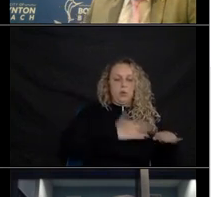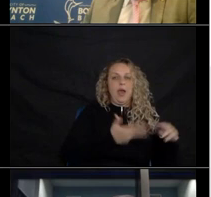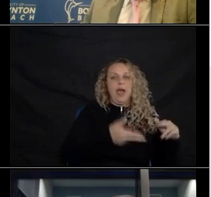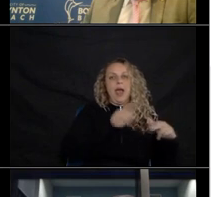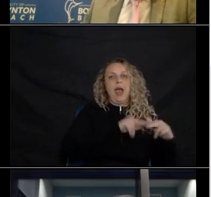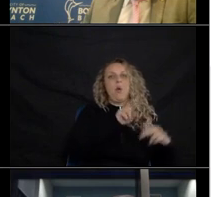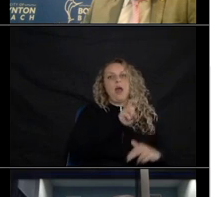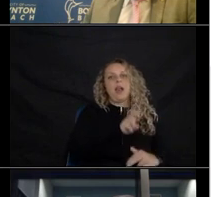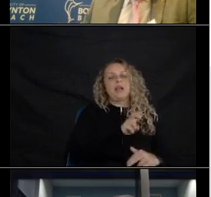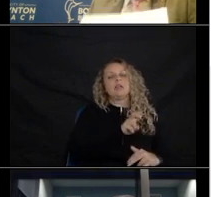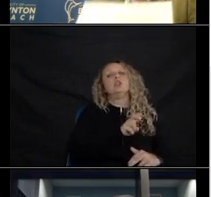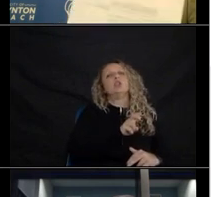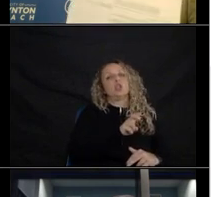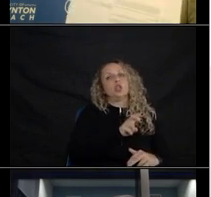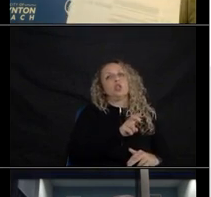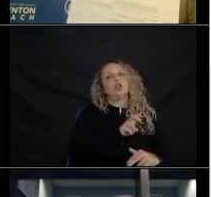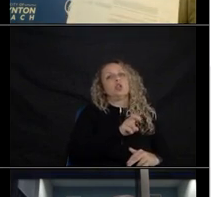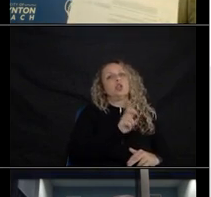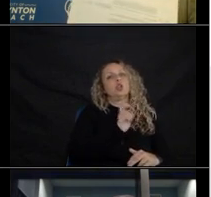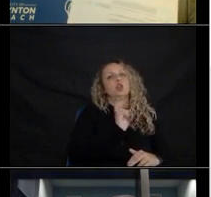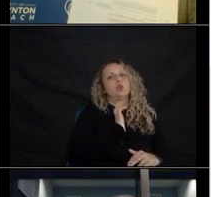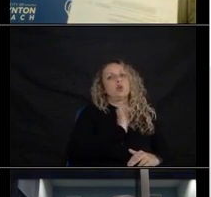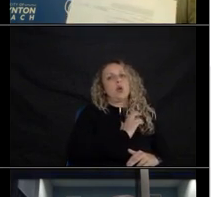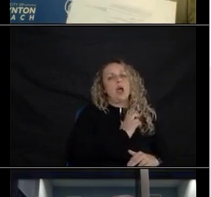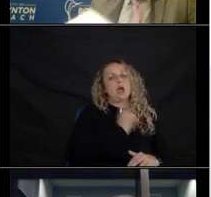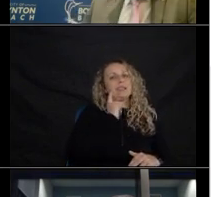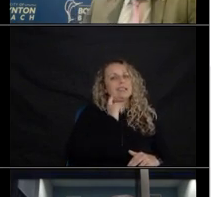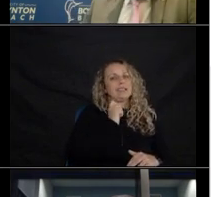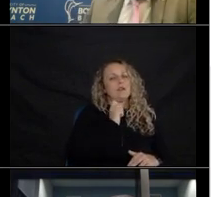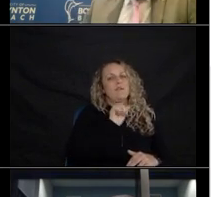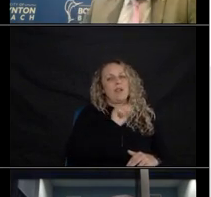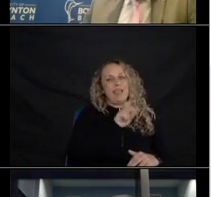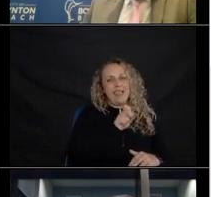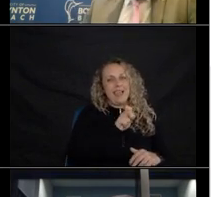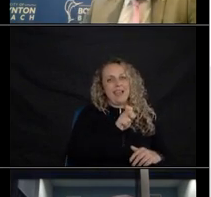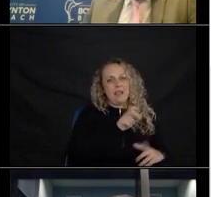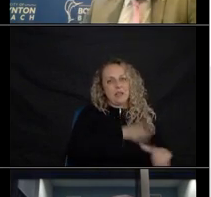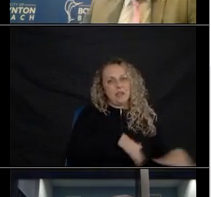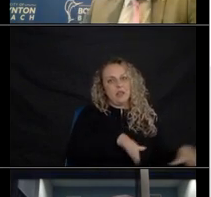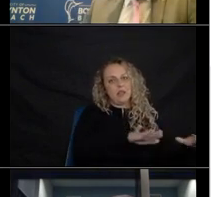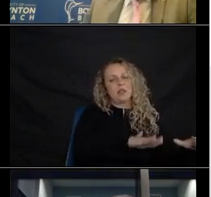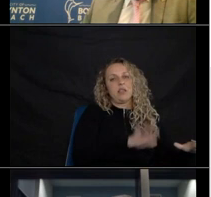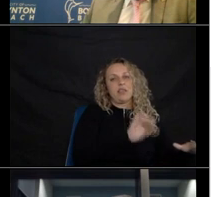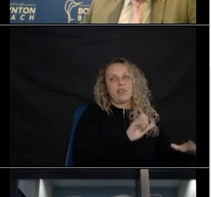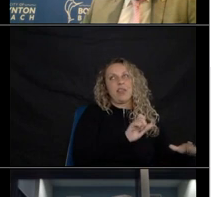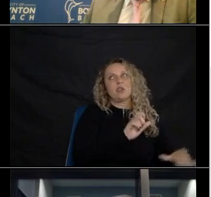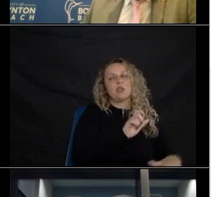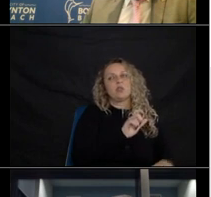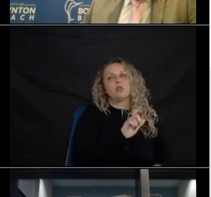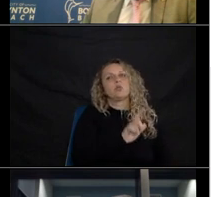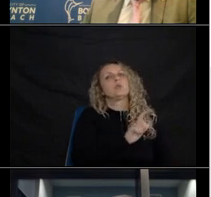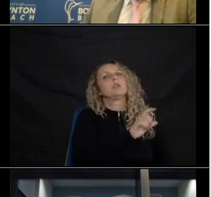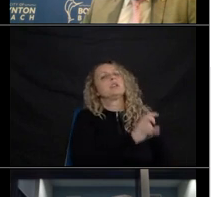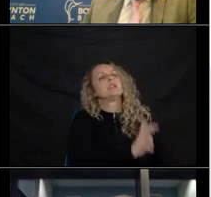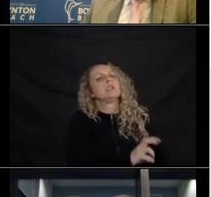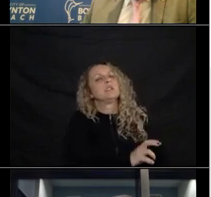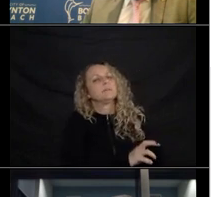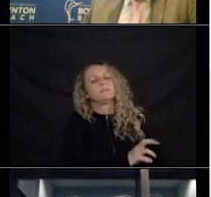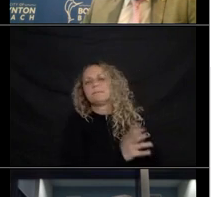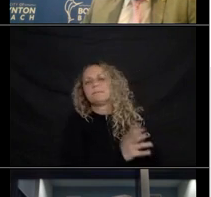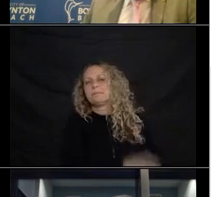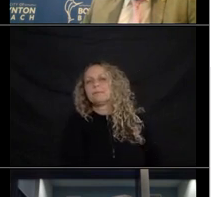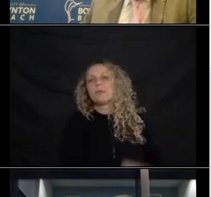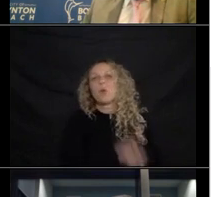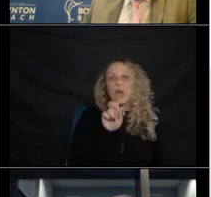of level to our Silver Lake Lake, which is 26 acres. Now, 1 inch doesn't sound